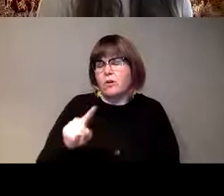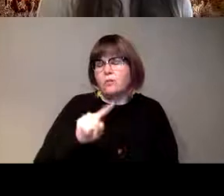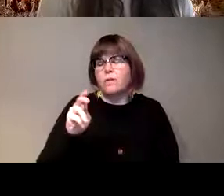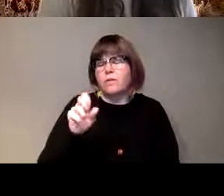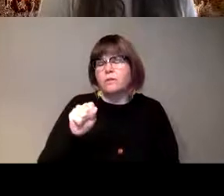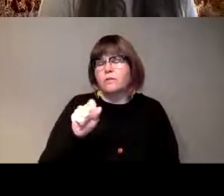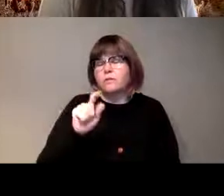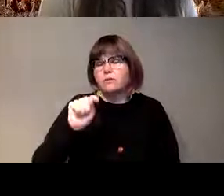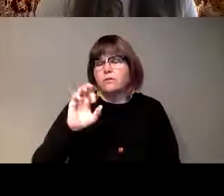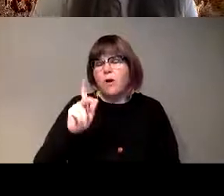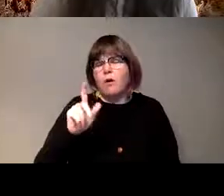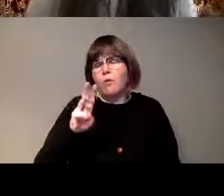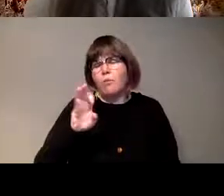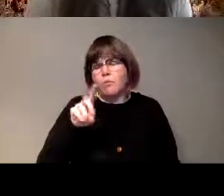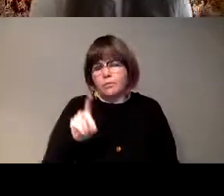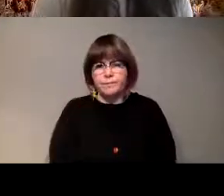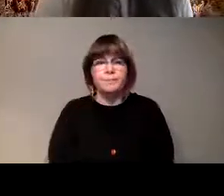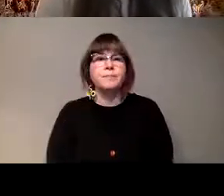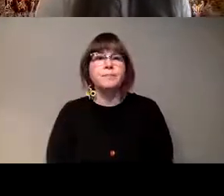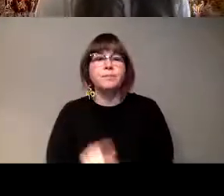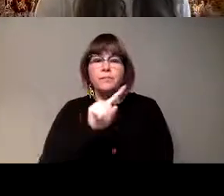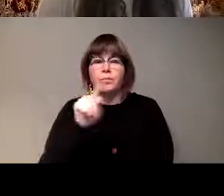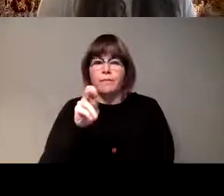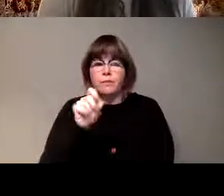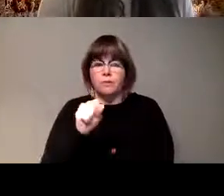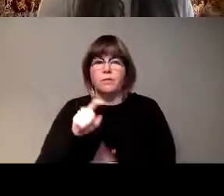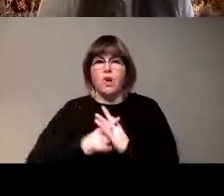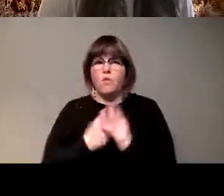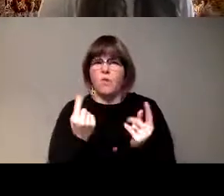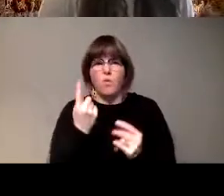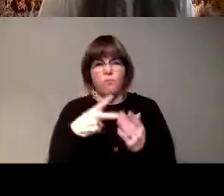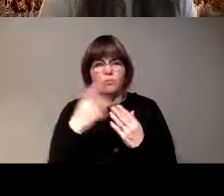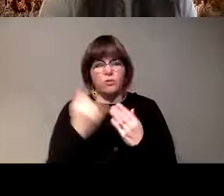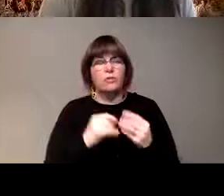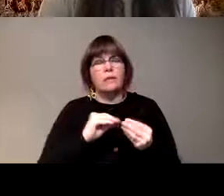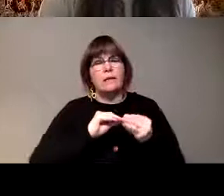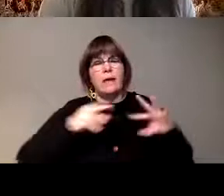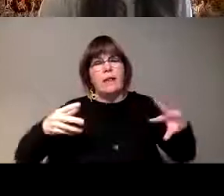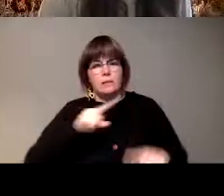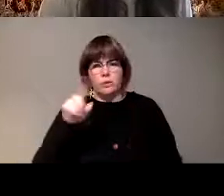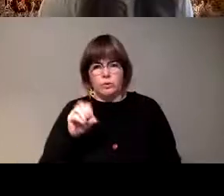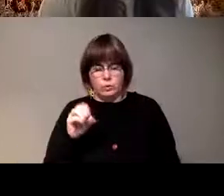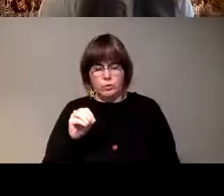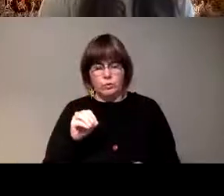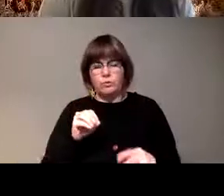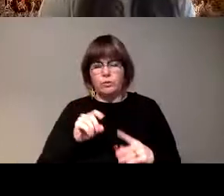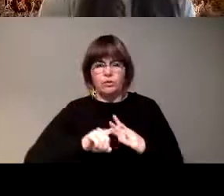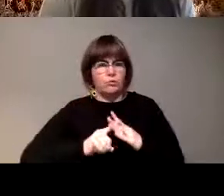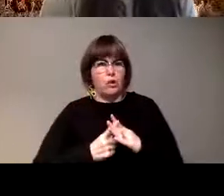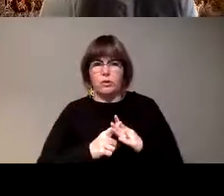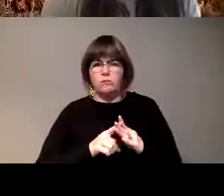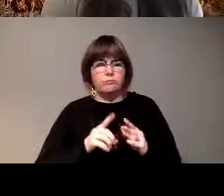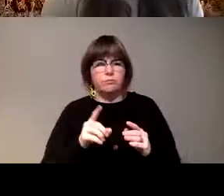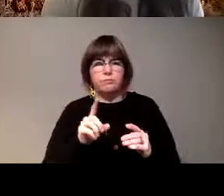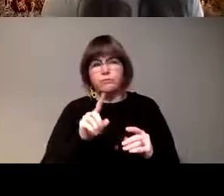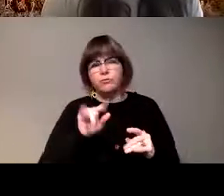Talkboards. So Zooniverse began with a single project called Galaxy Zoo, which launched in July of